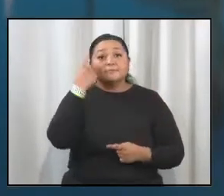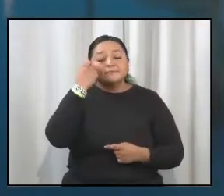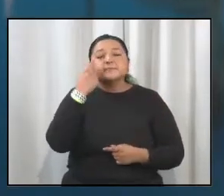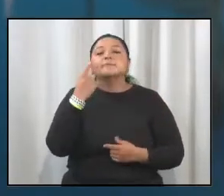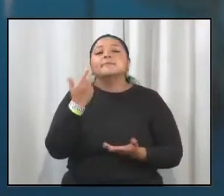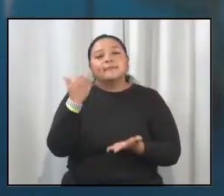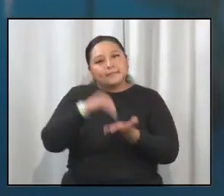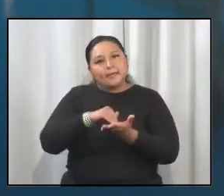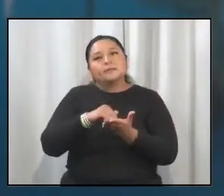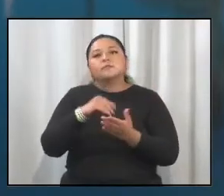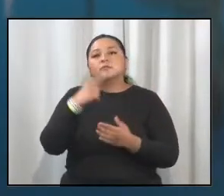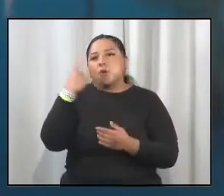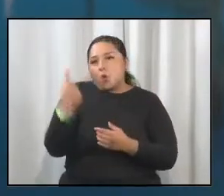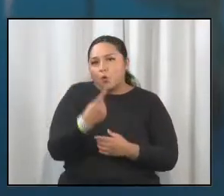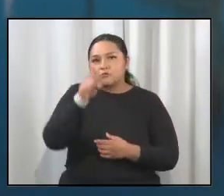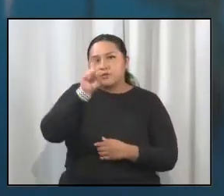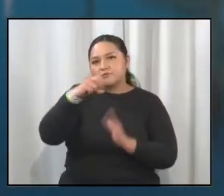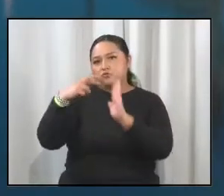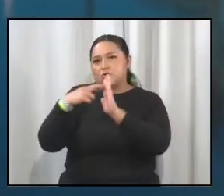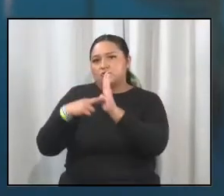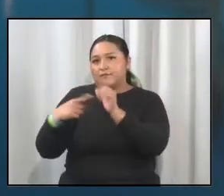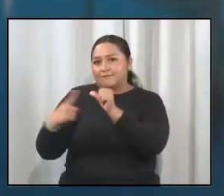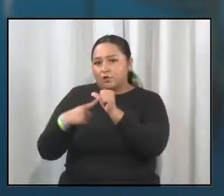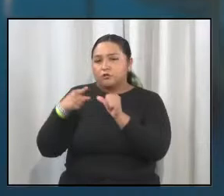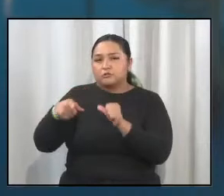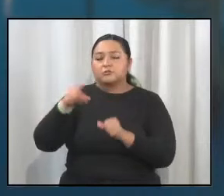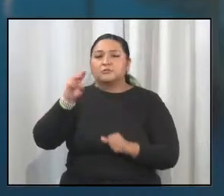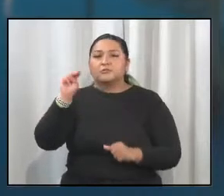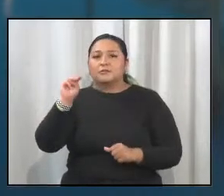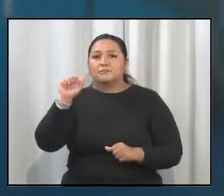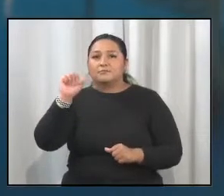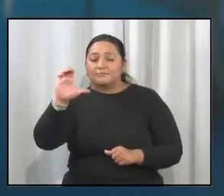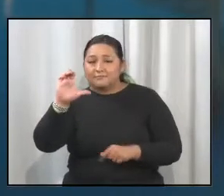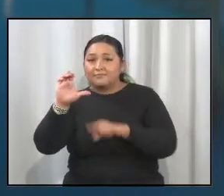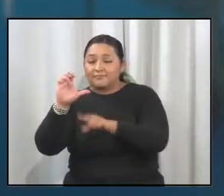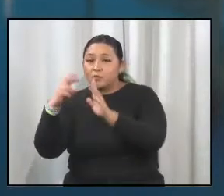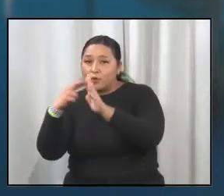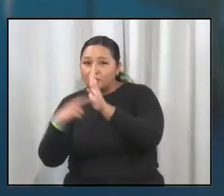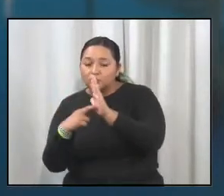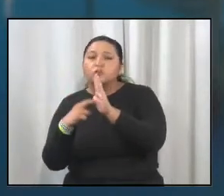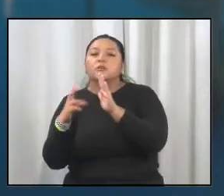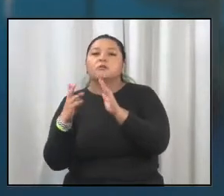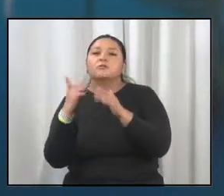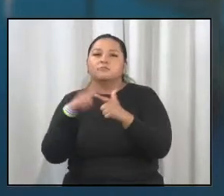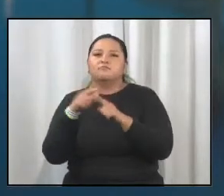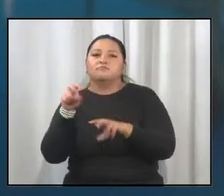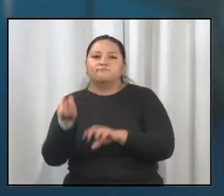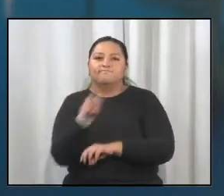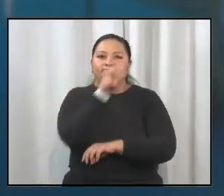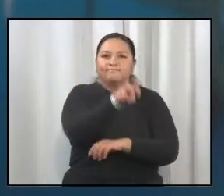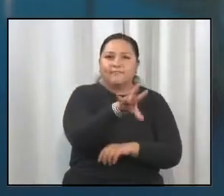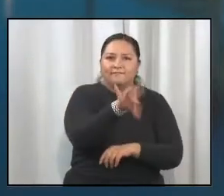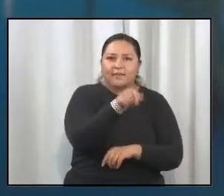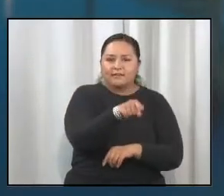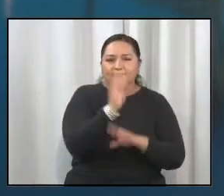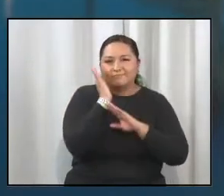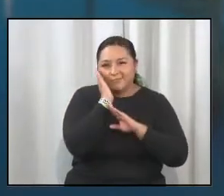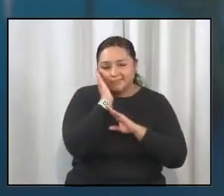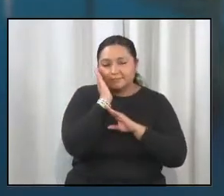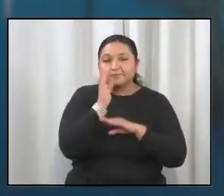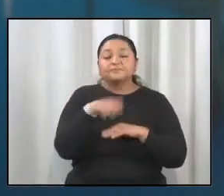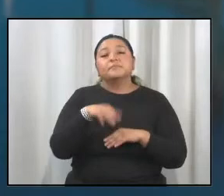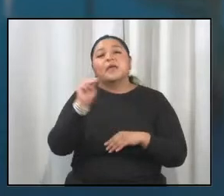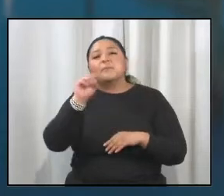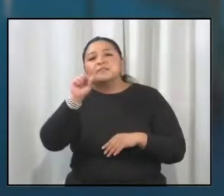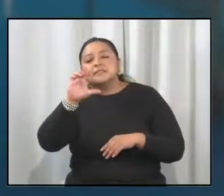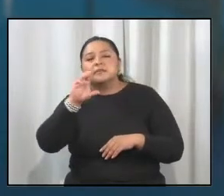through the Multi-Service Center, and the MSC will connect them to the beds. People can also connect with them through the Mobile Access Center or the MAC. There